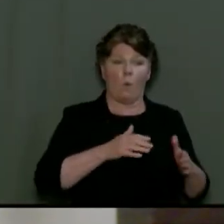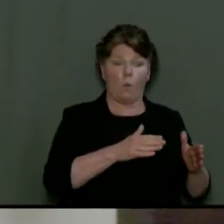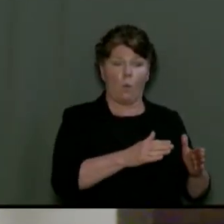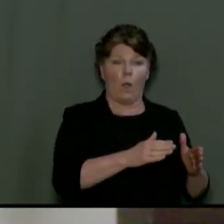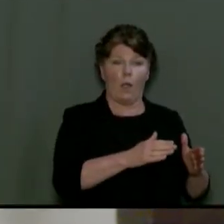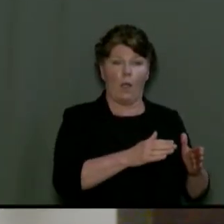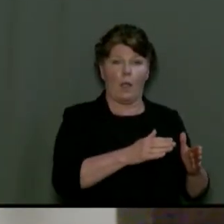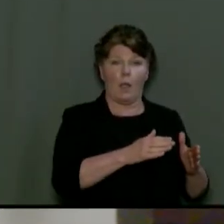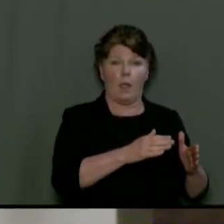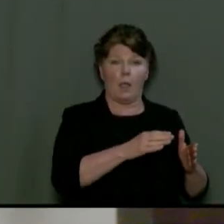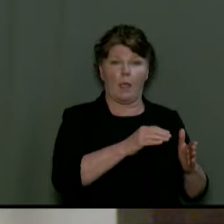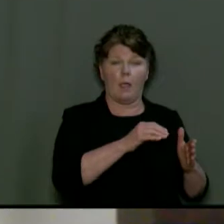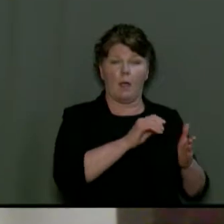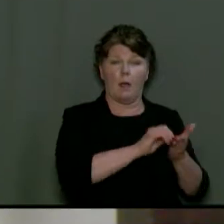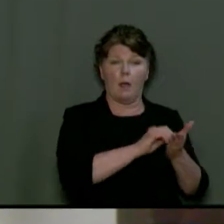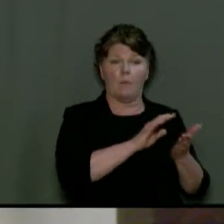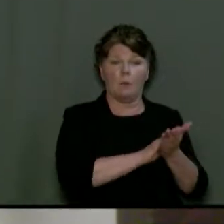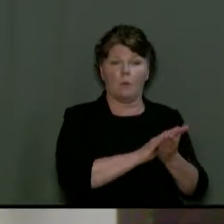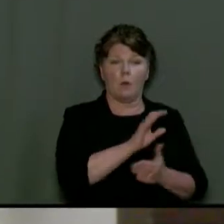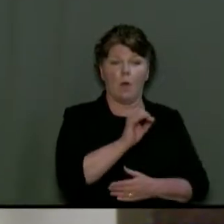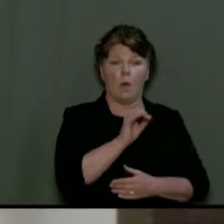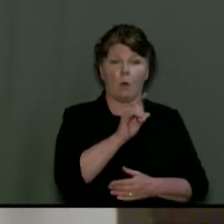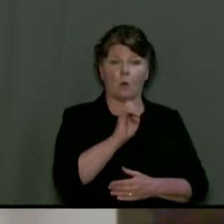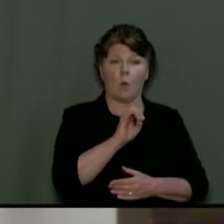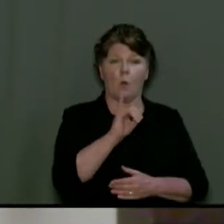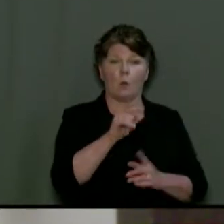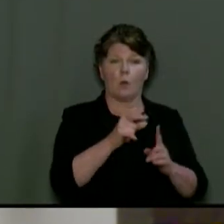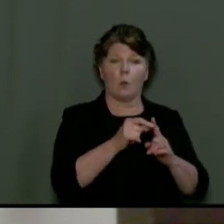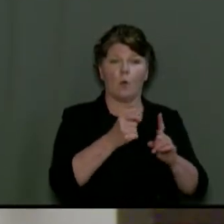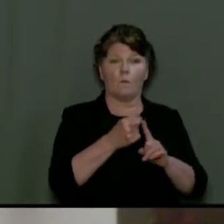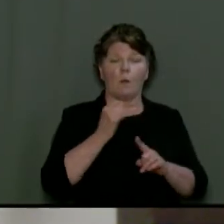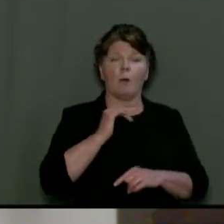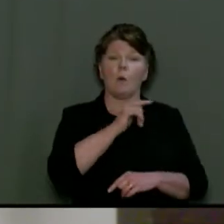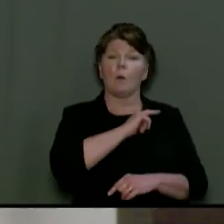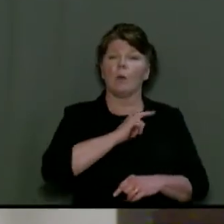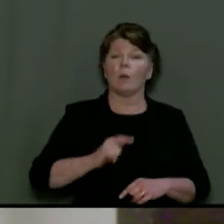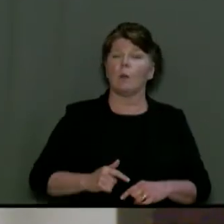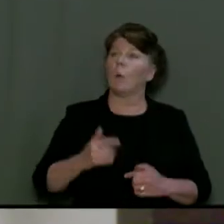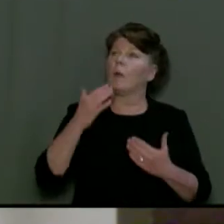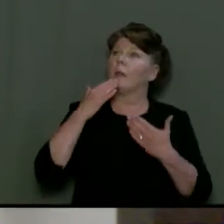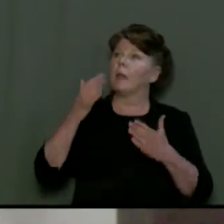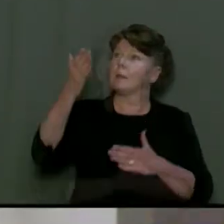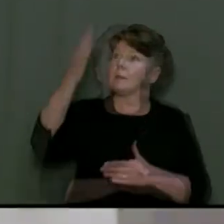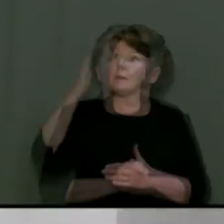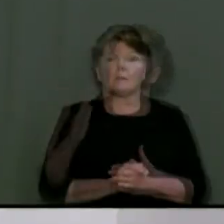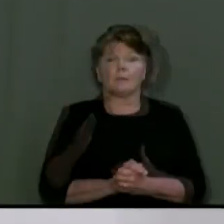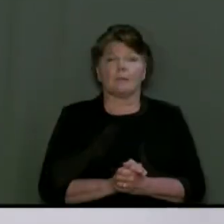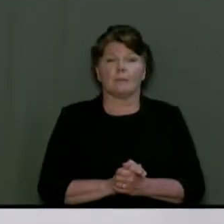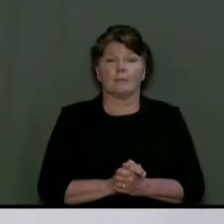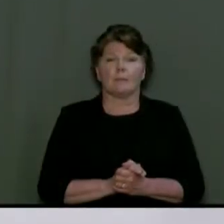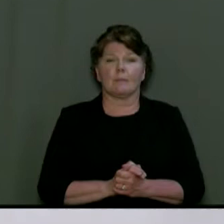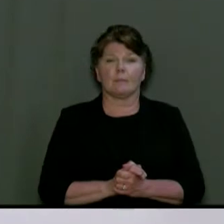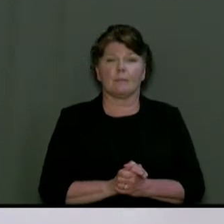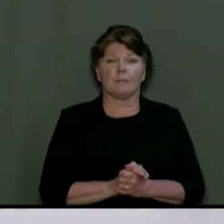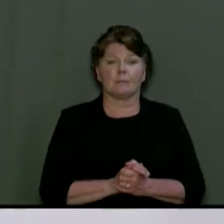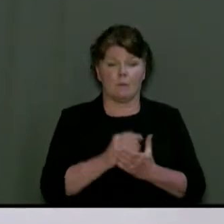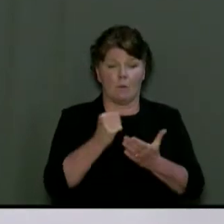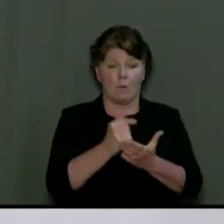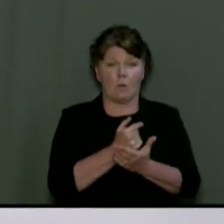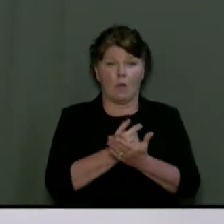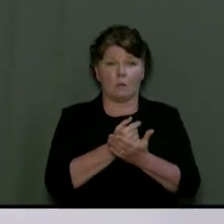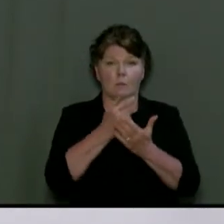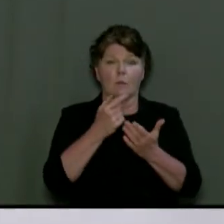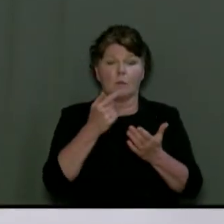of the written code. This is the word of the Lord. Thanks be to God. The Holy